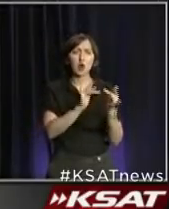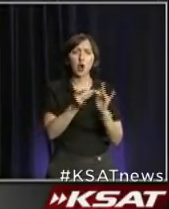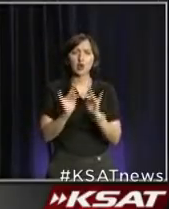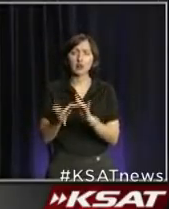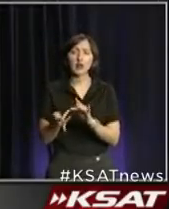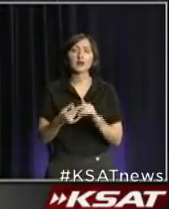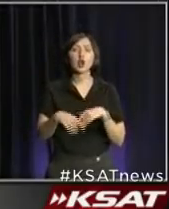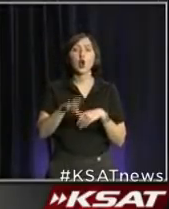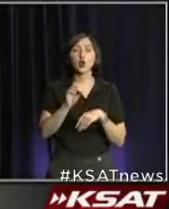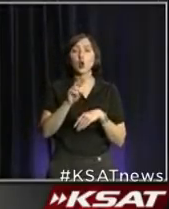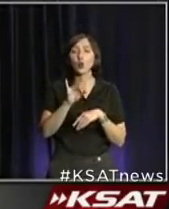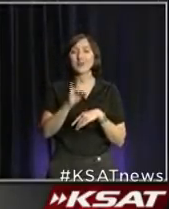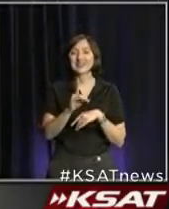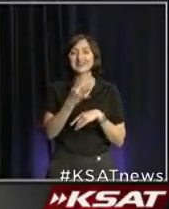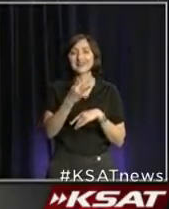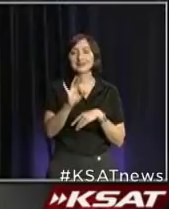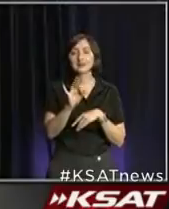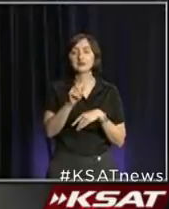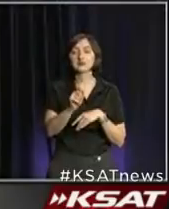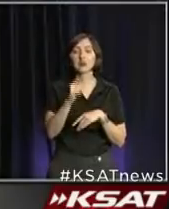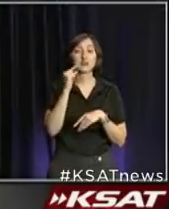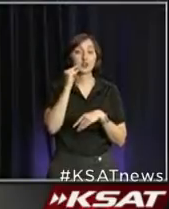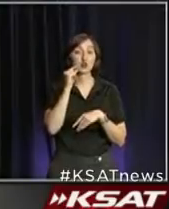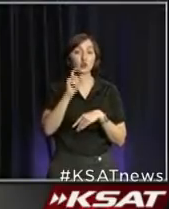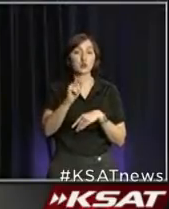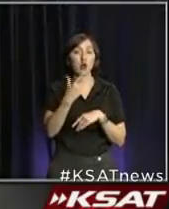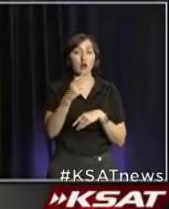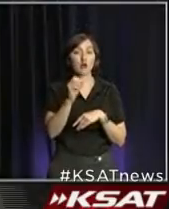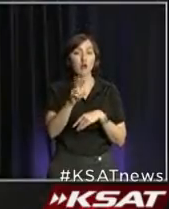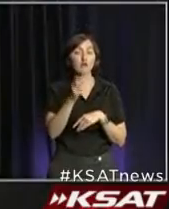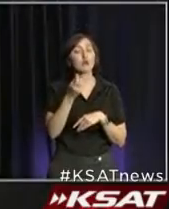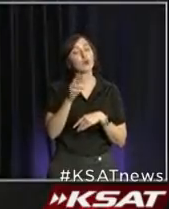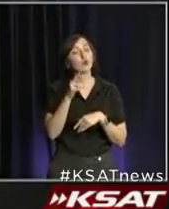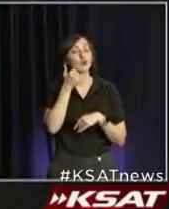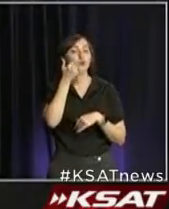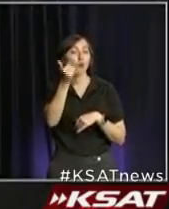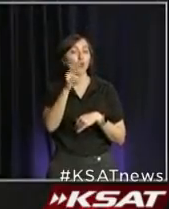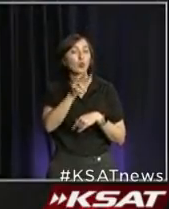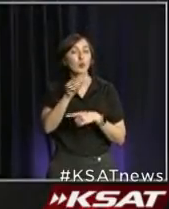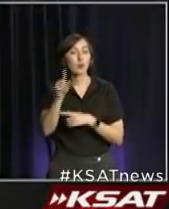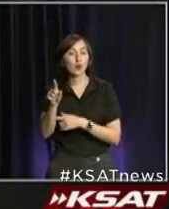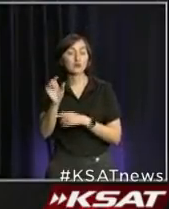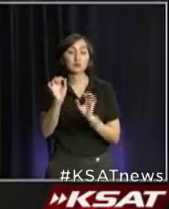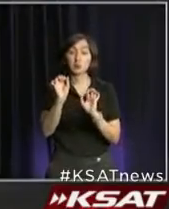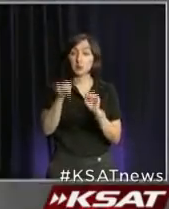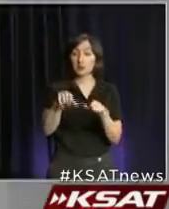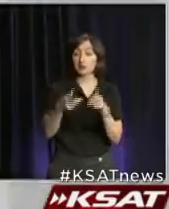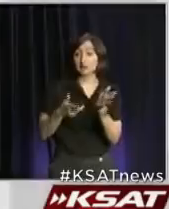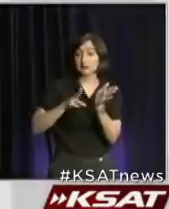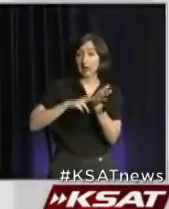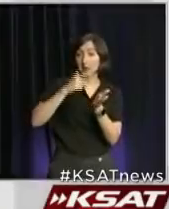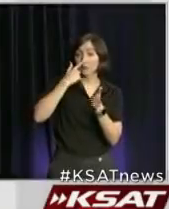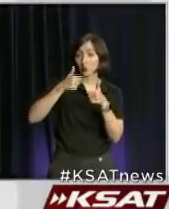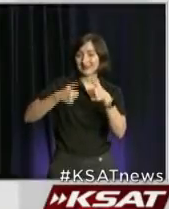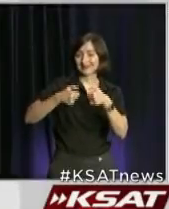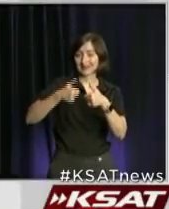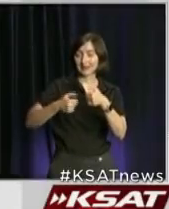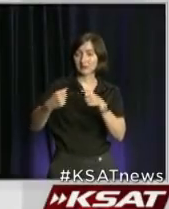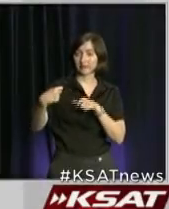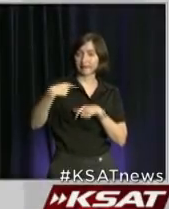covid19.sanantonio.gov or by calling 311. Remember, you can sign up for appointment text alerts by texting